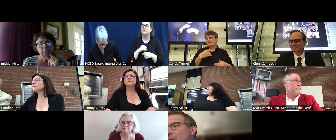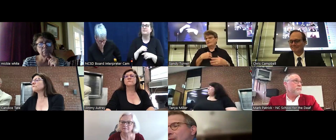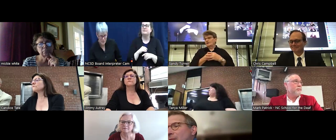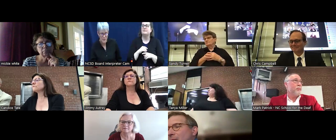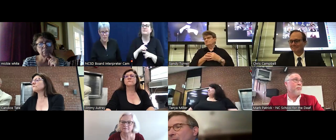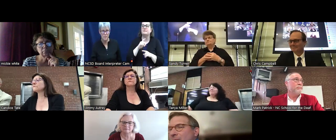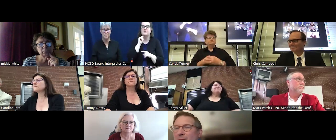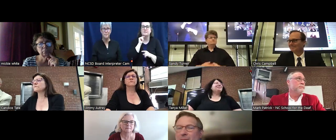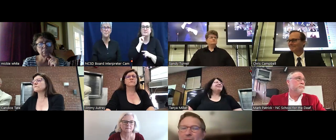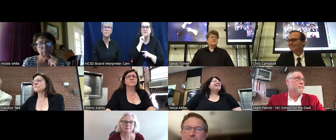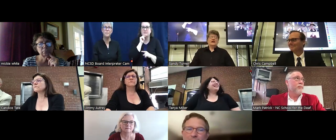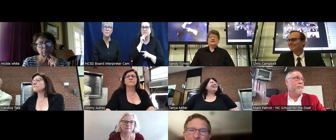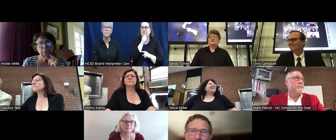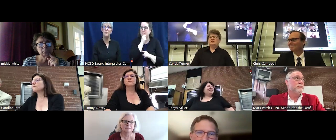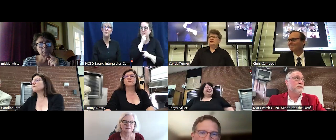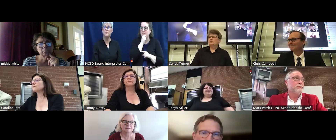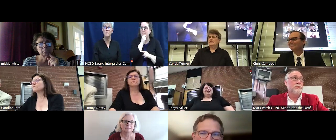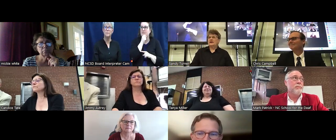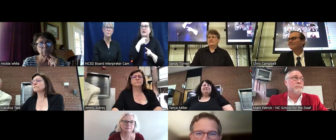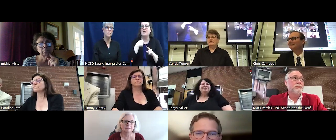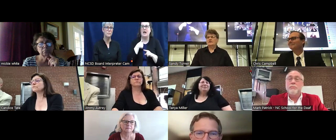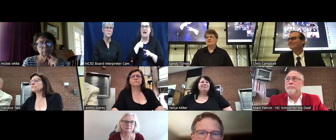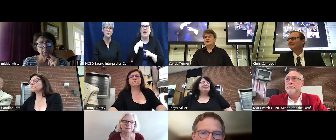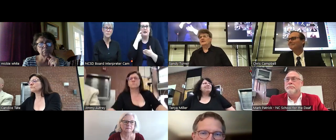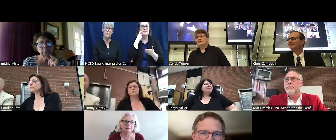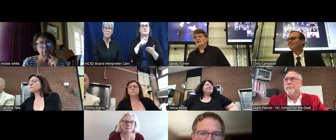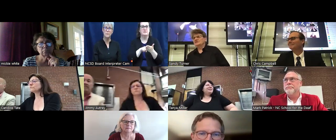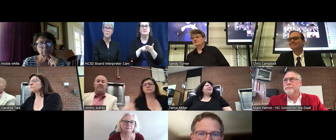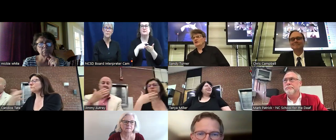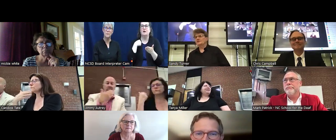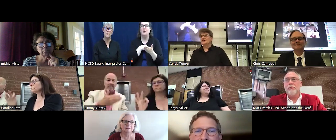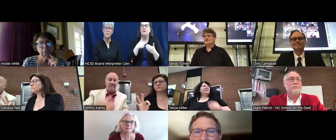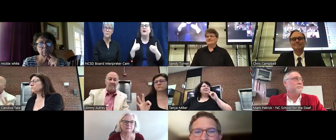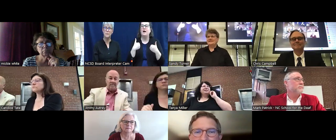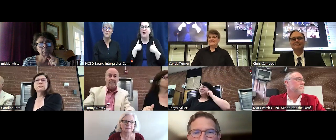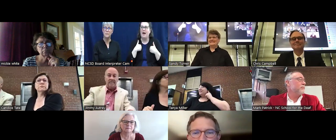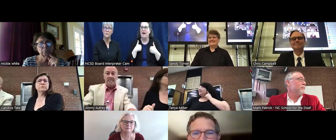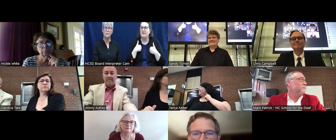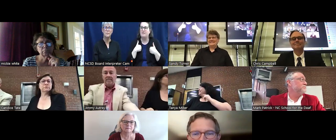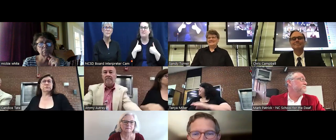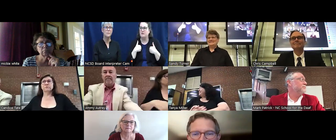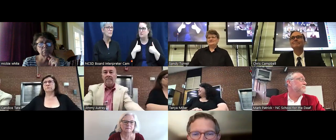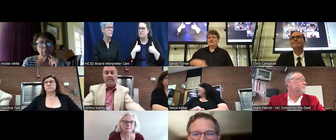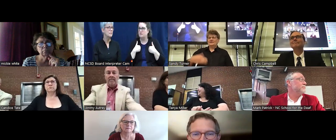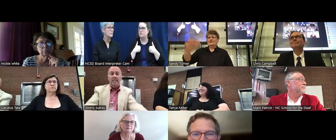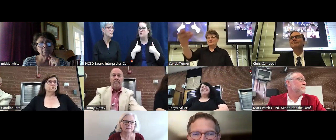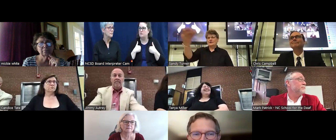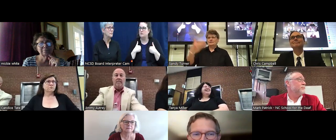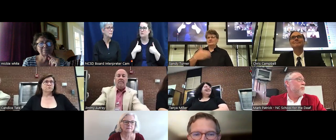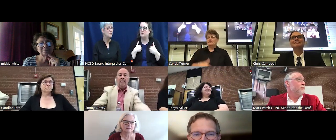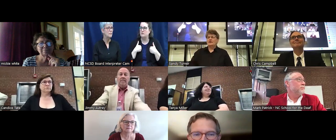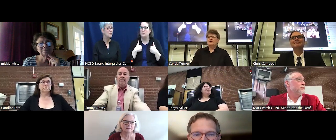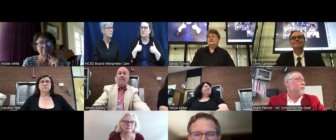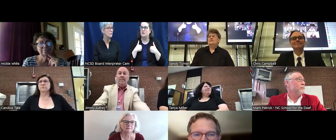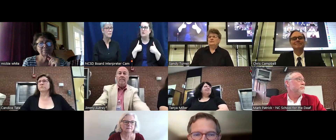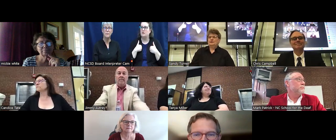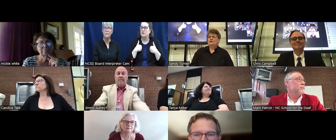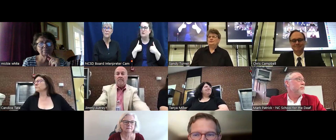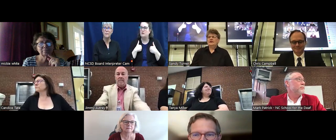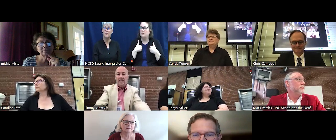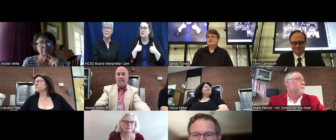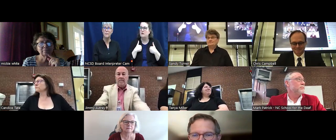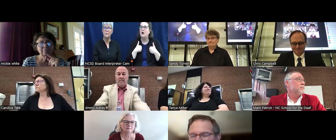And I see that we have our guest of honor here today. So if you all would come forward and we'll